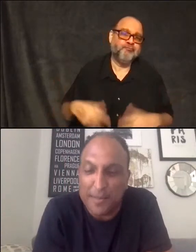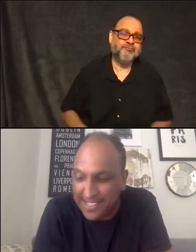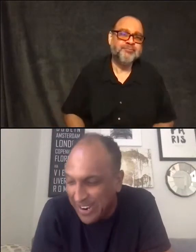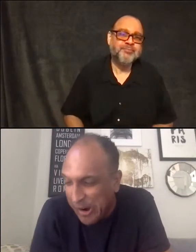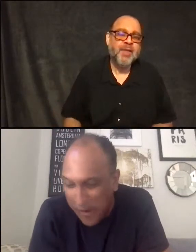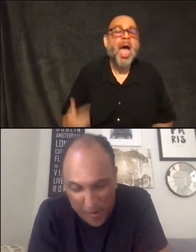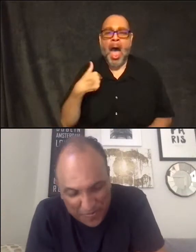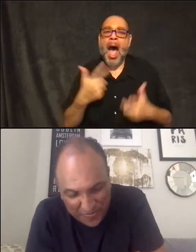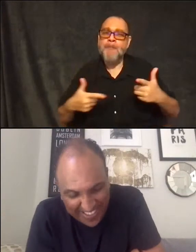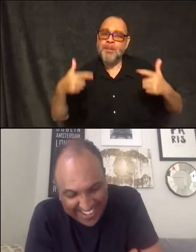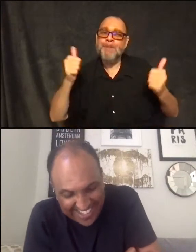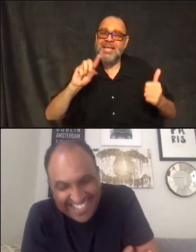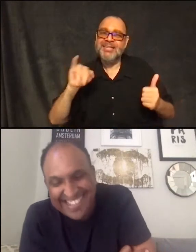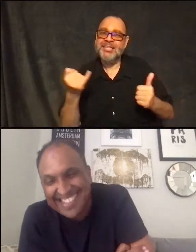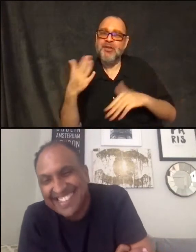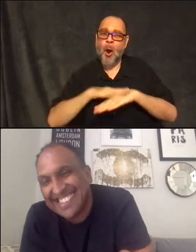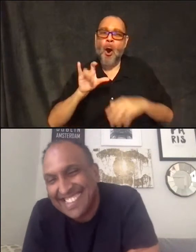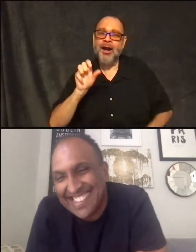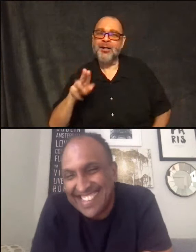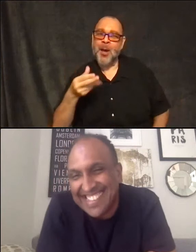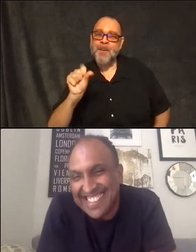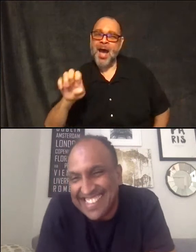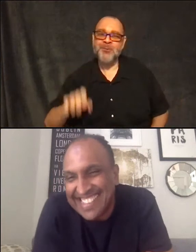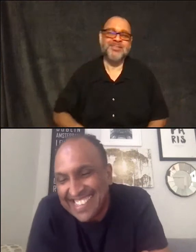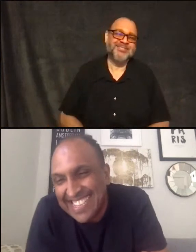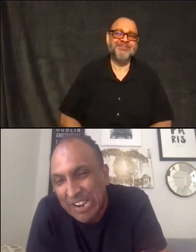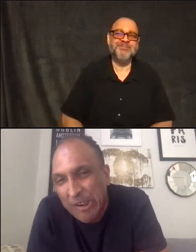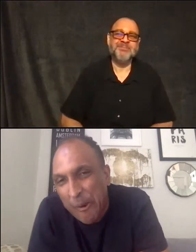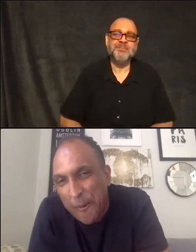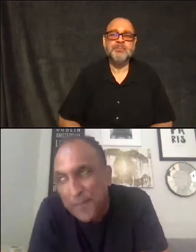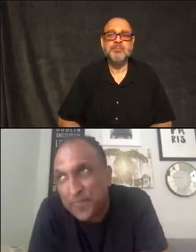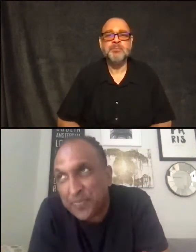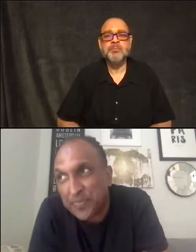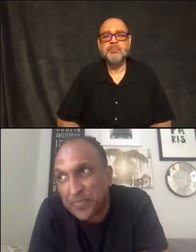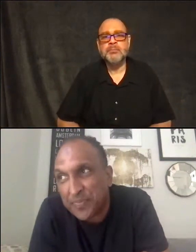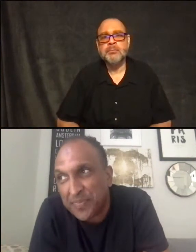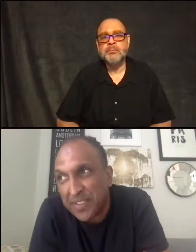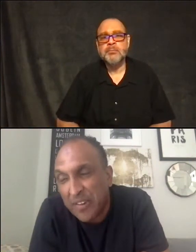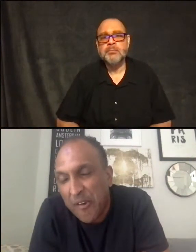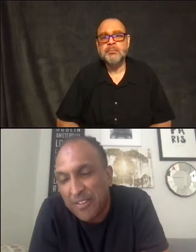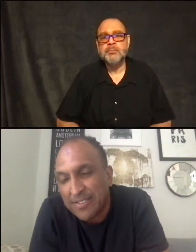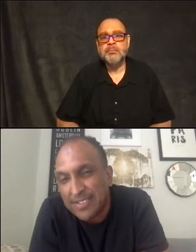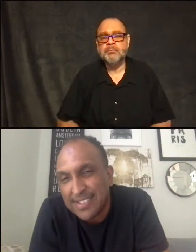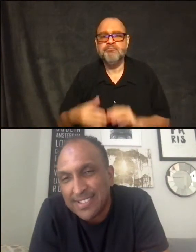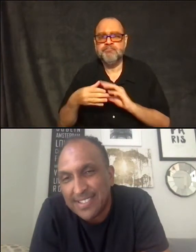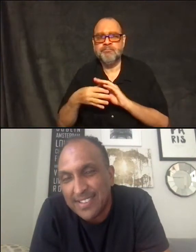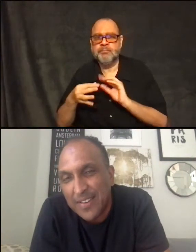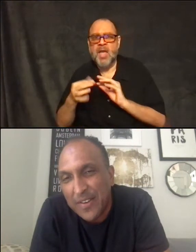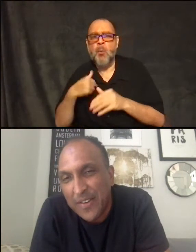on Clubhouse. Nice. I was both Melinda and I was in Clubhouse early back in May of last year, but